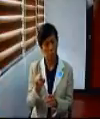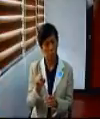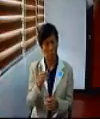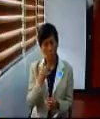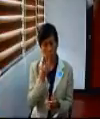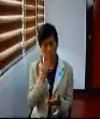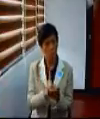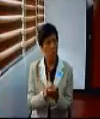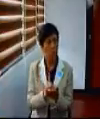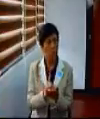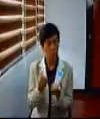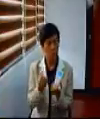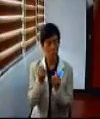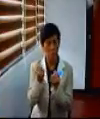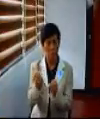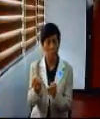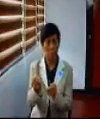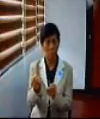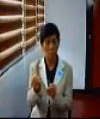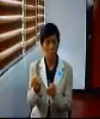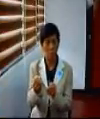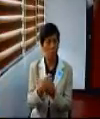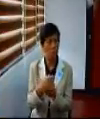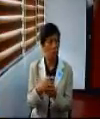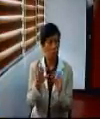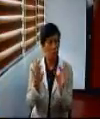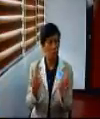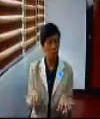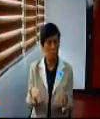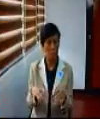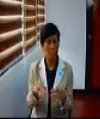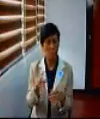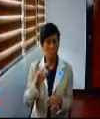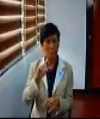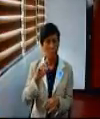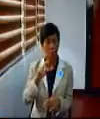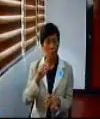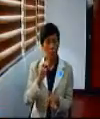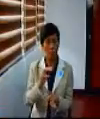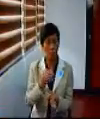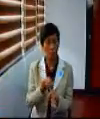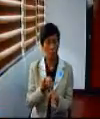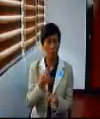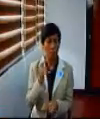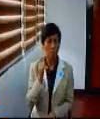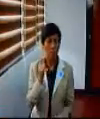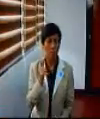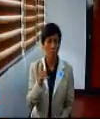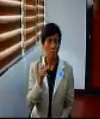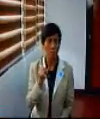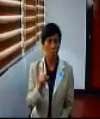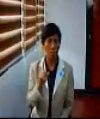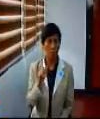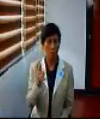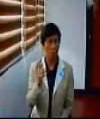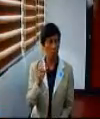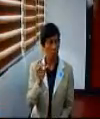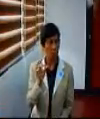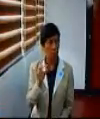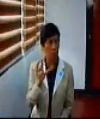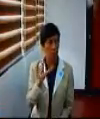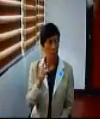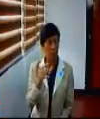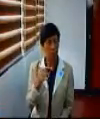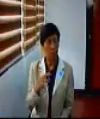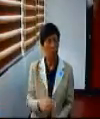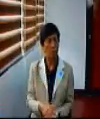been submitted and remarked on 21st of May 2018. It's the profile and statement of Michael